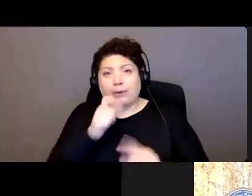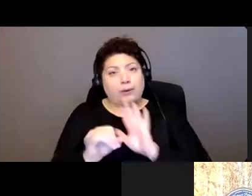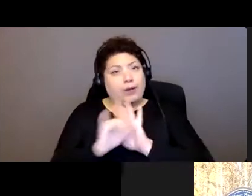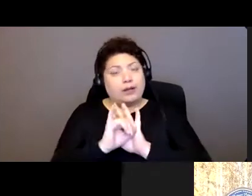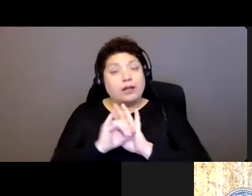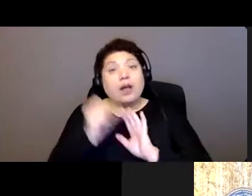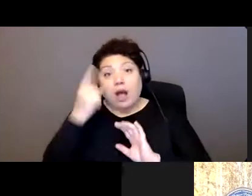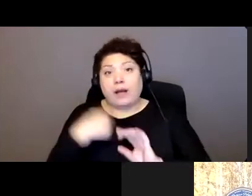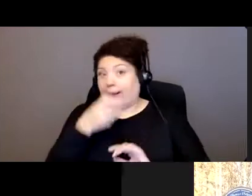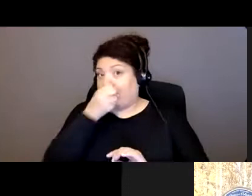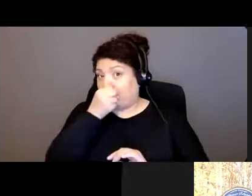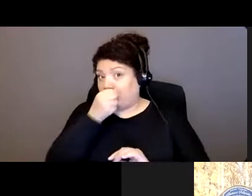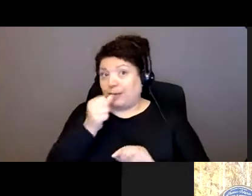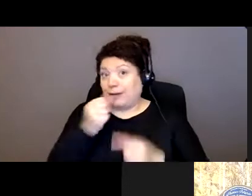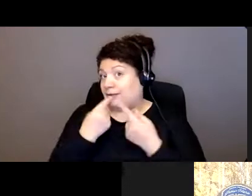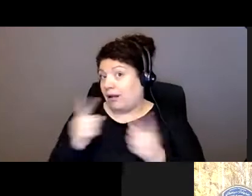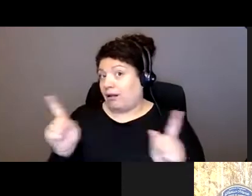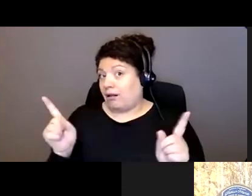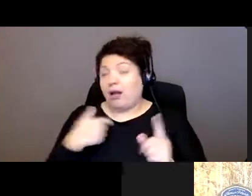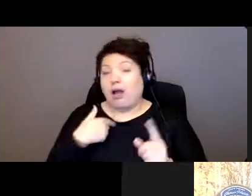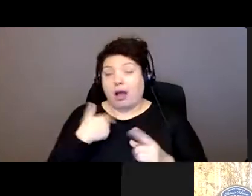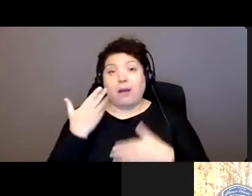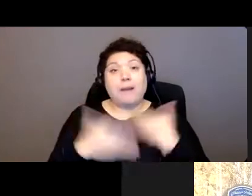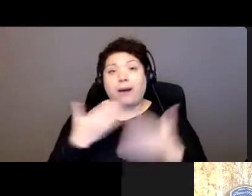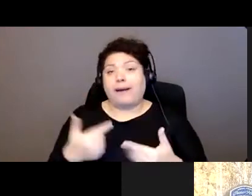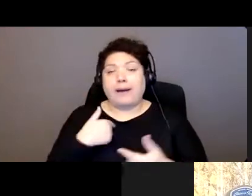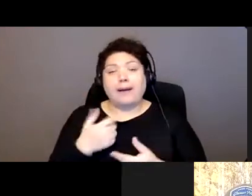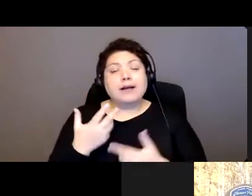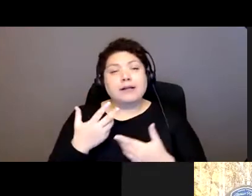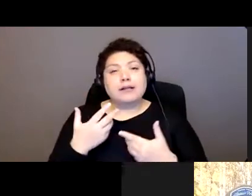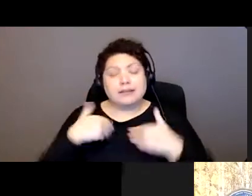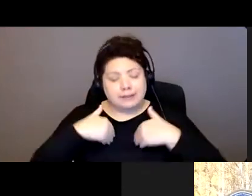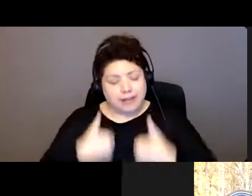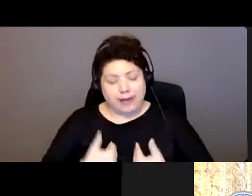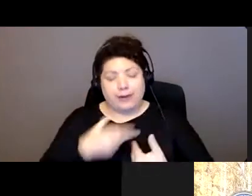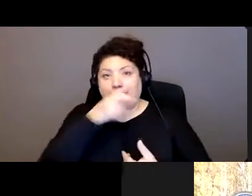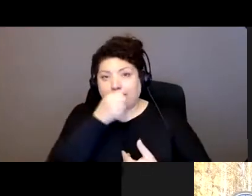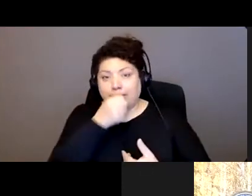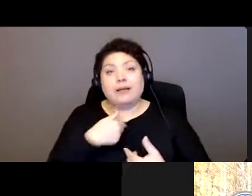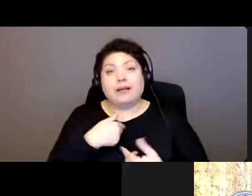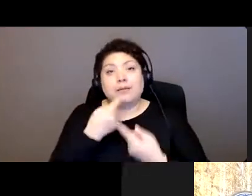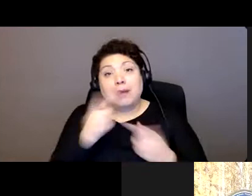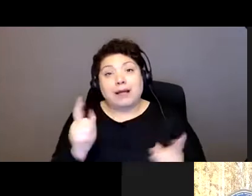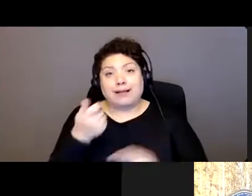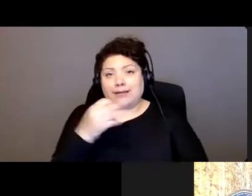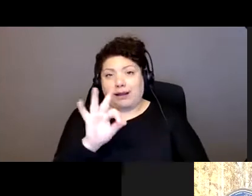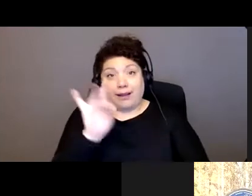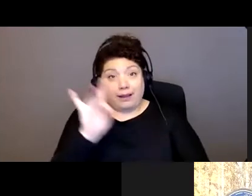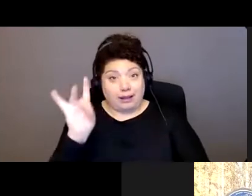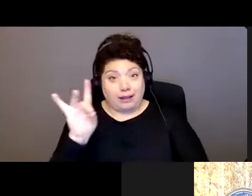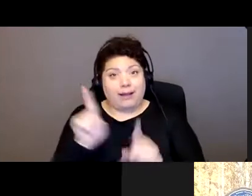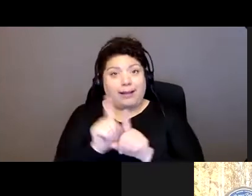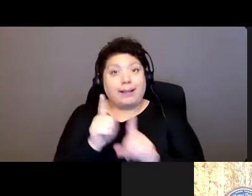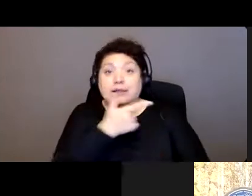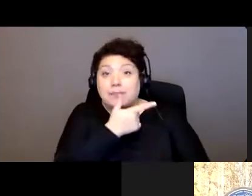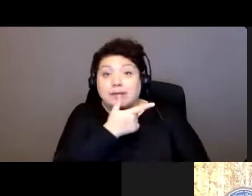day I just got tired. I came out in 1988 as a lesbian person, and I didn't care what